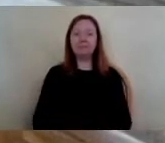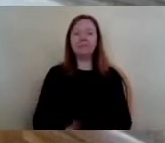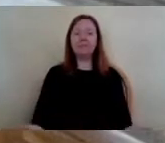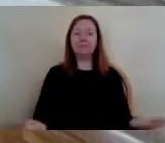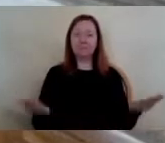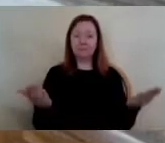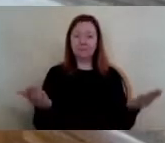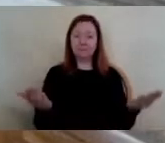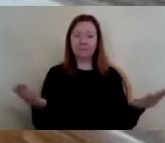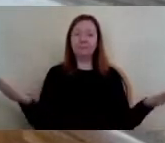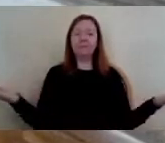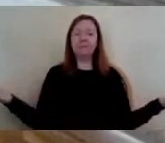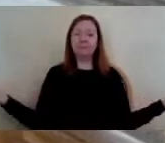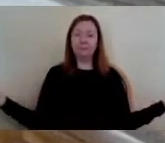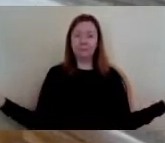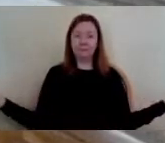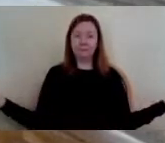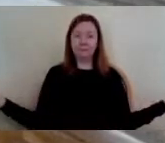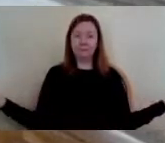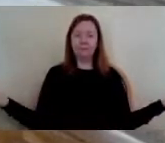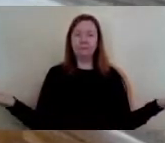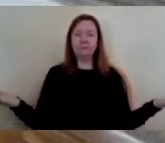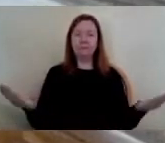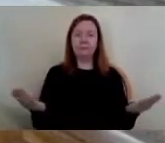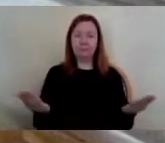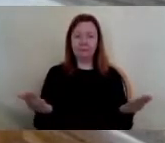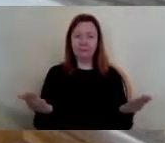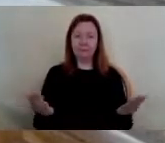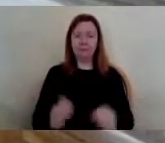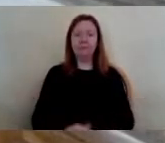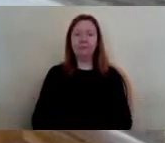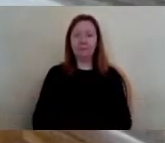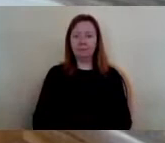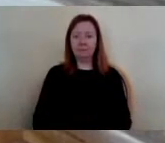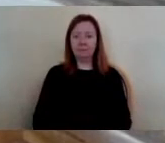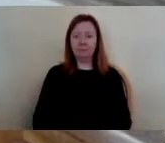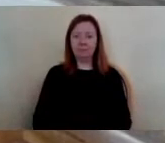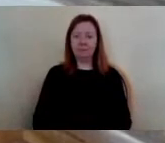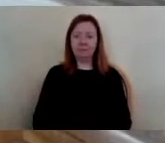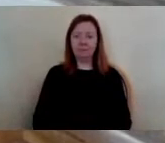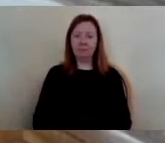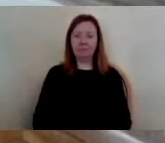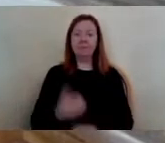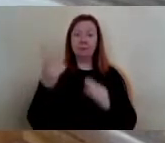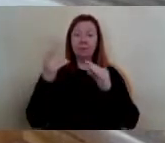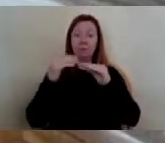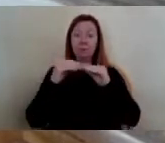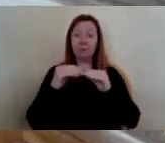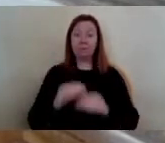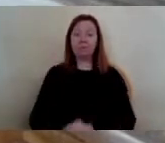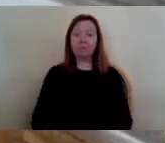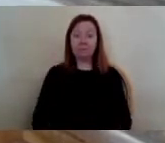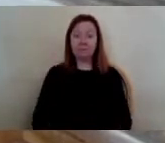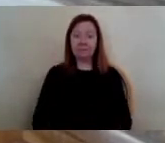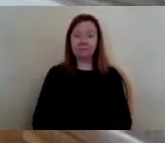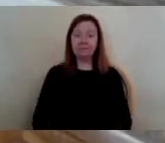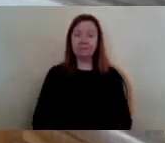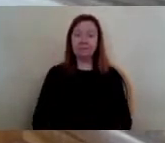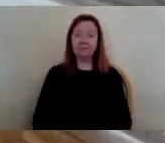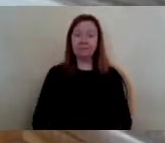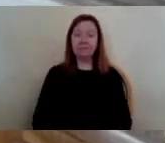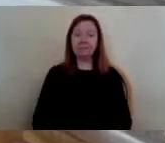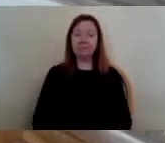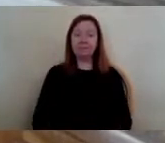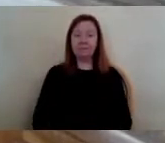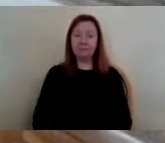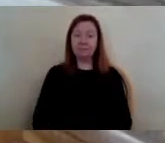down, and up, and out, and in, and down. Two more. Up, and